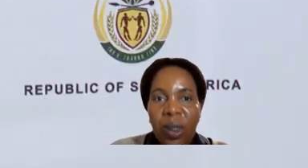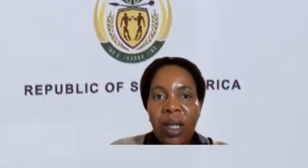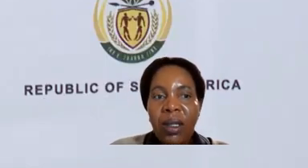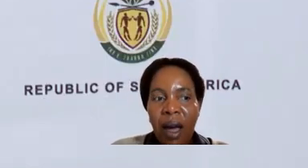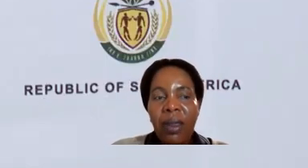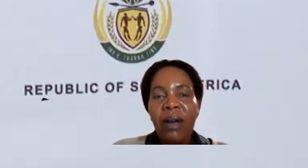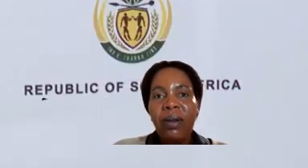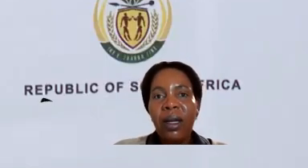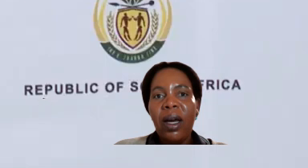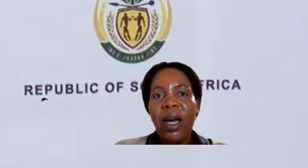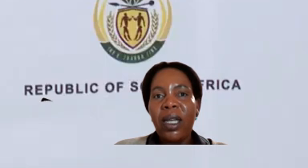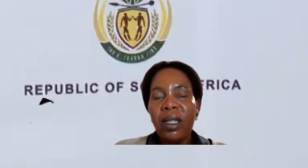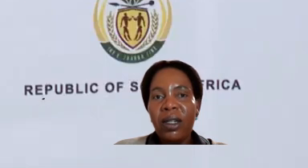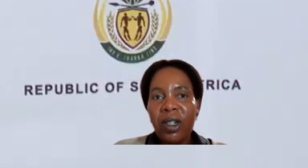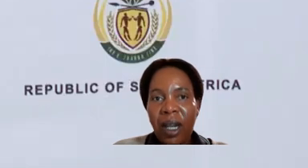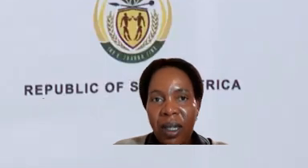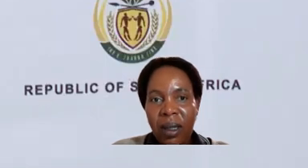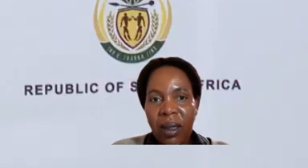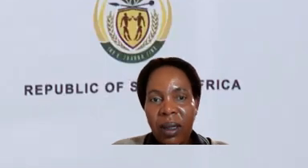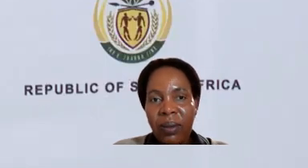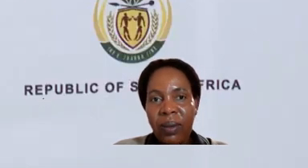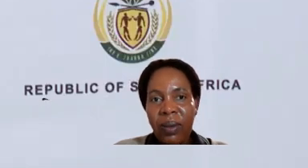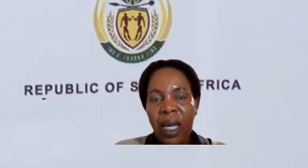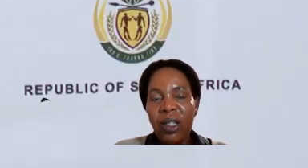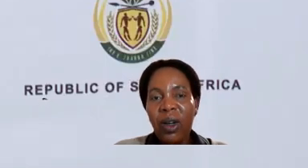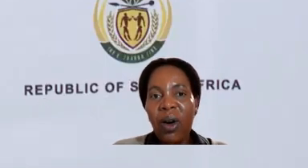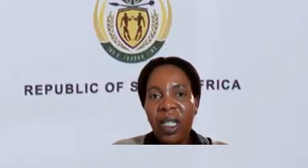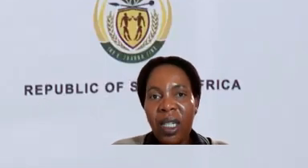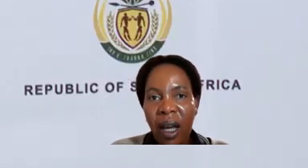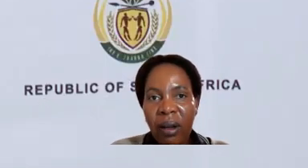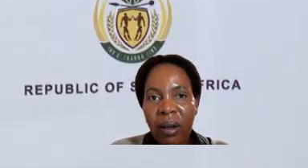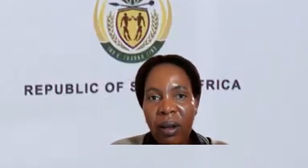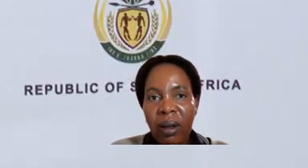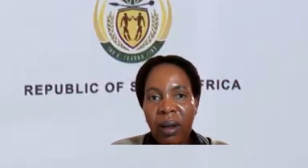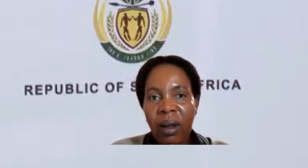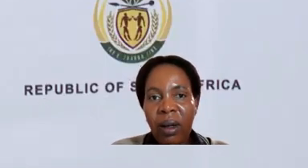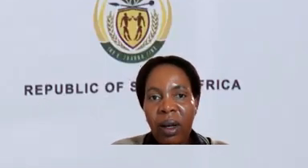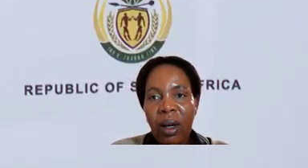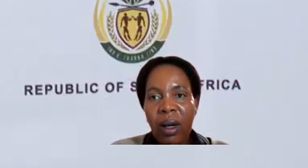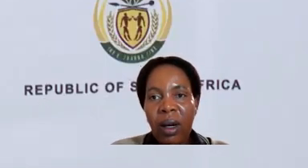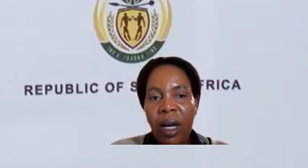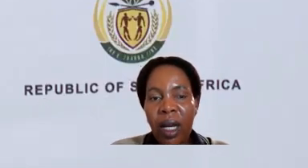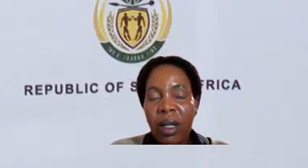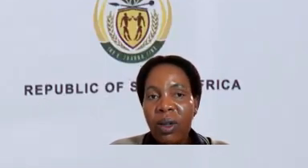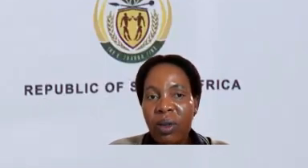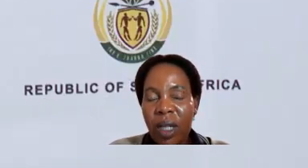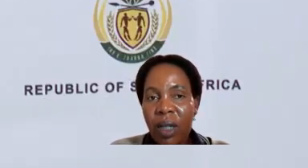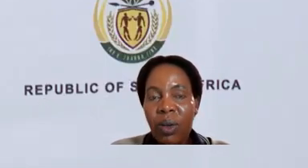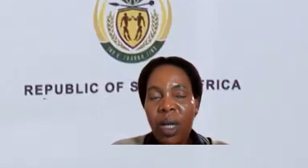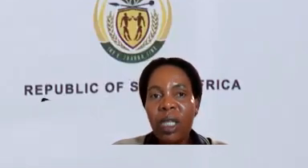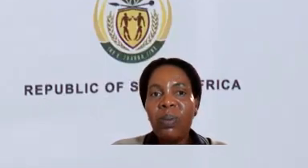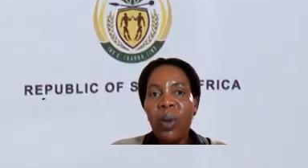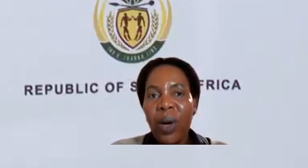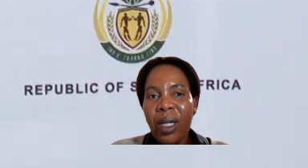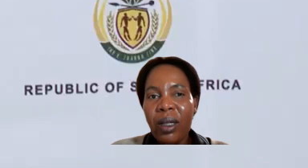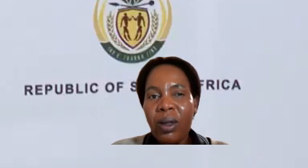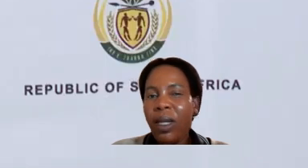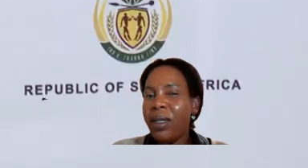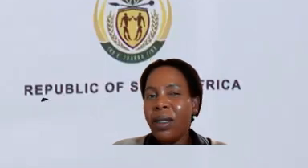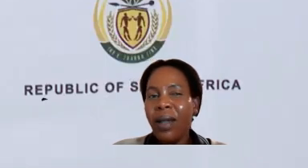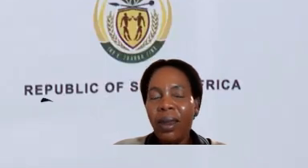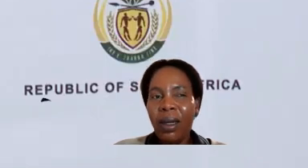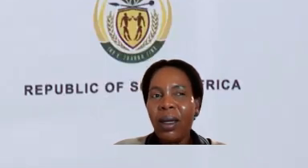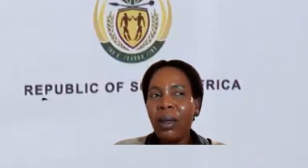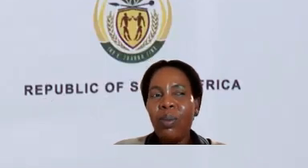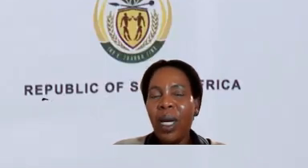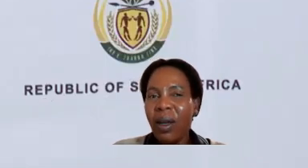They're using South Africa as a transit, as a hotel, and they use it to exploit. So